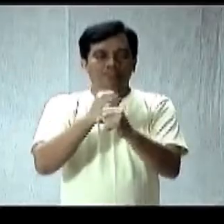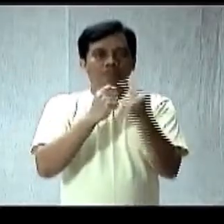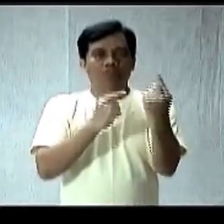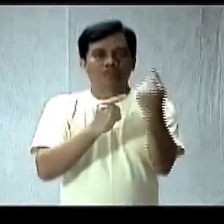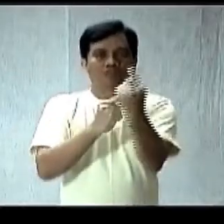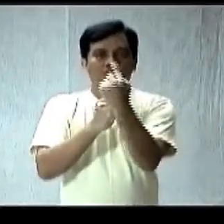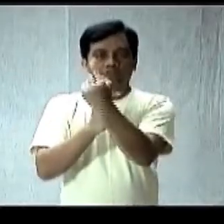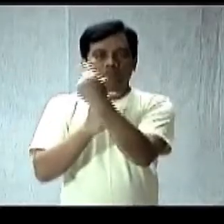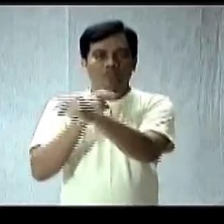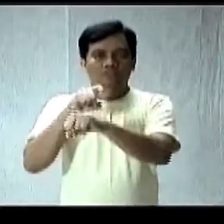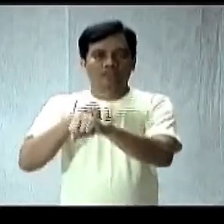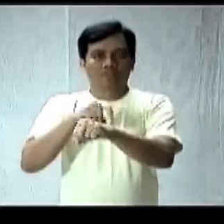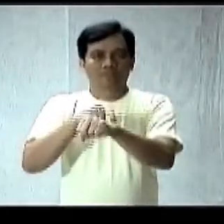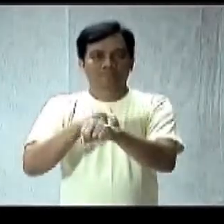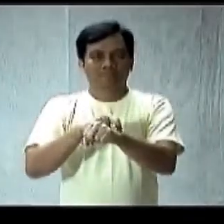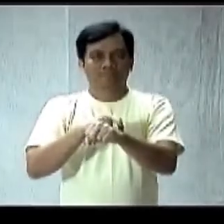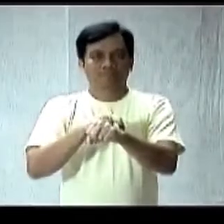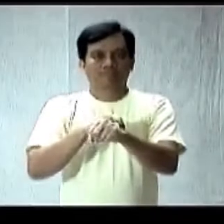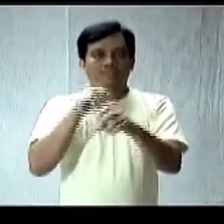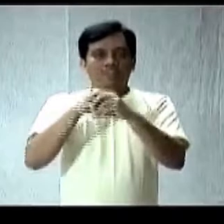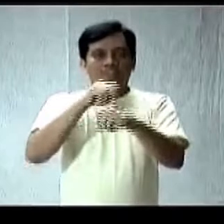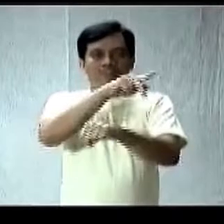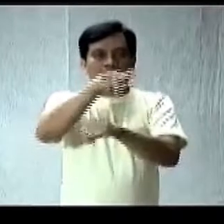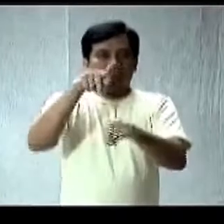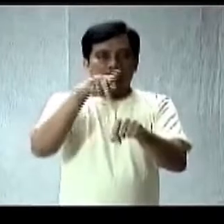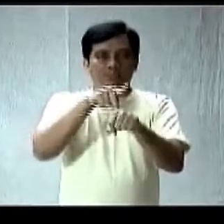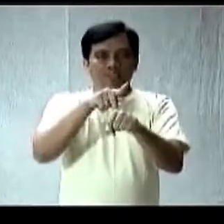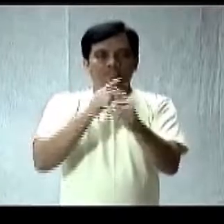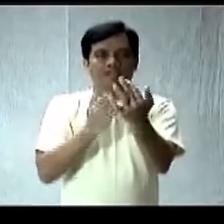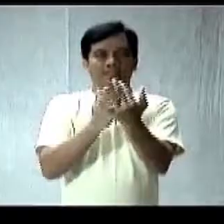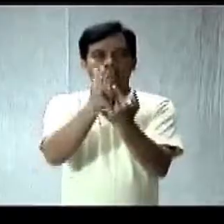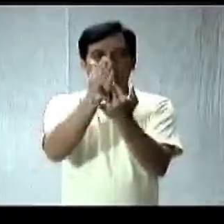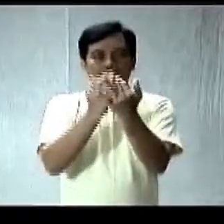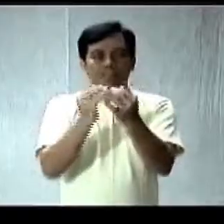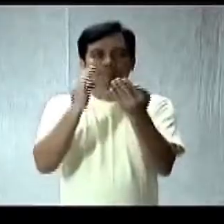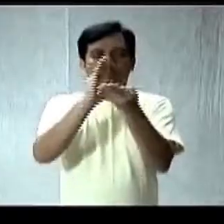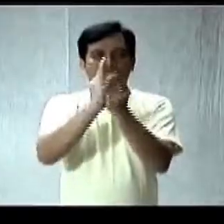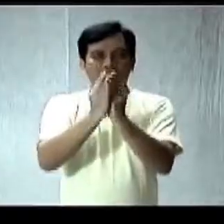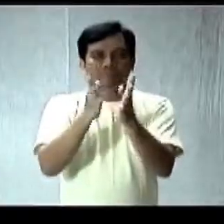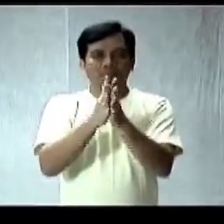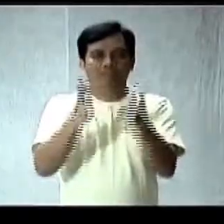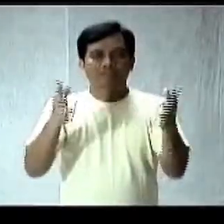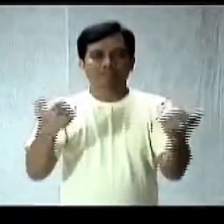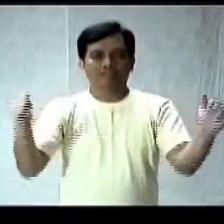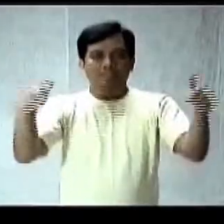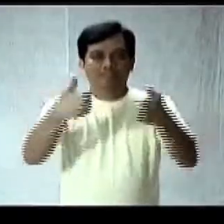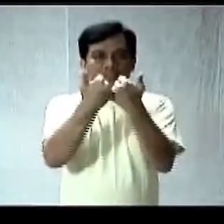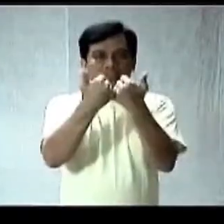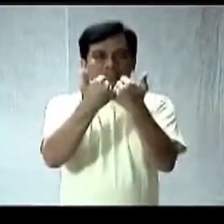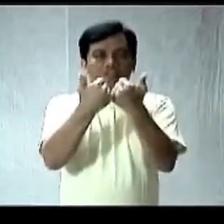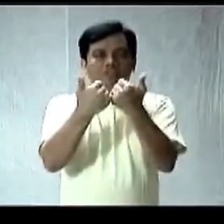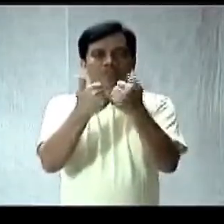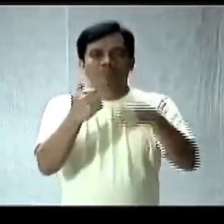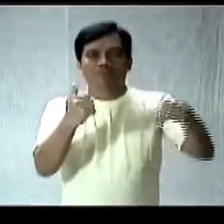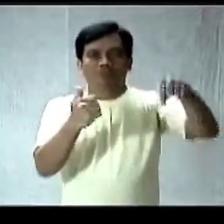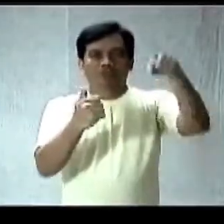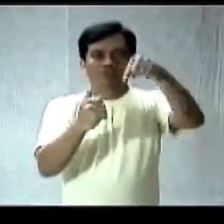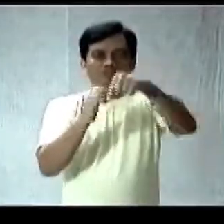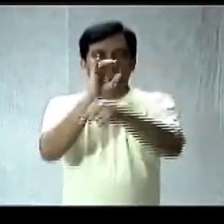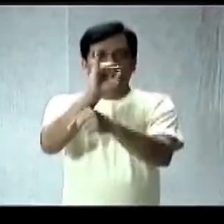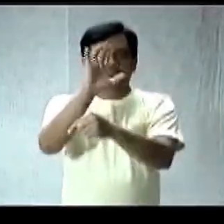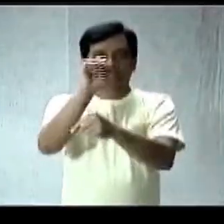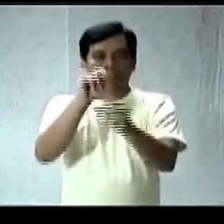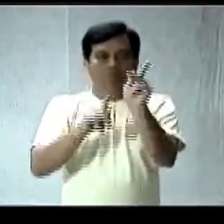produce it one at a time. In the Philippines, accessibility has become a great challenge among